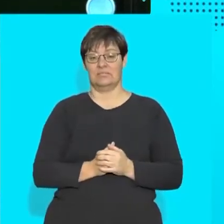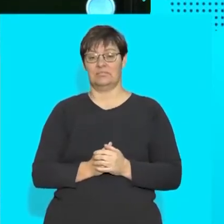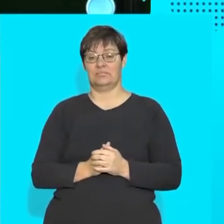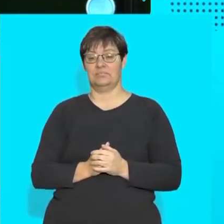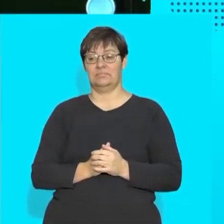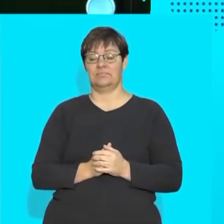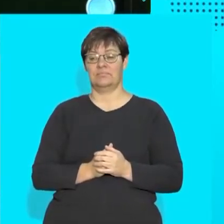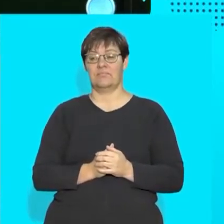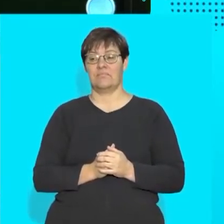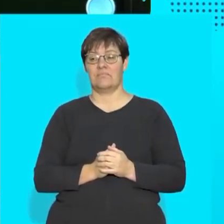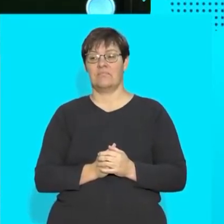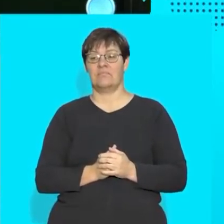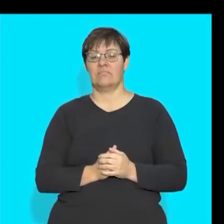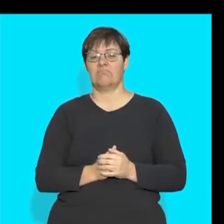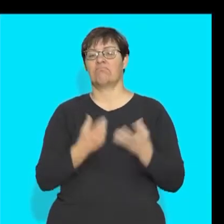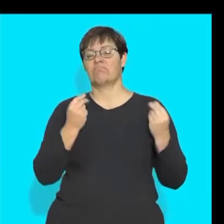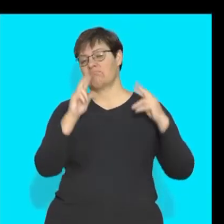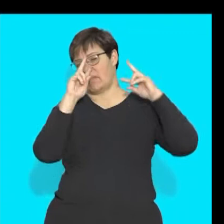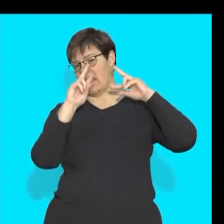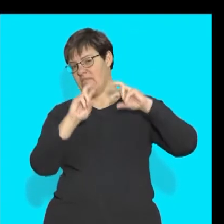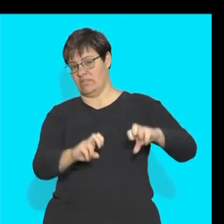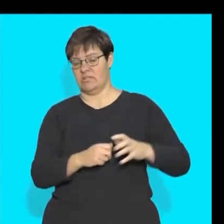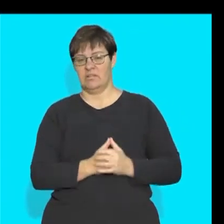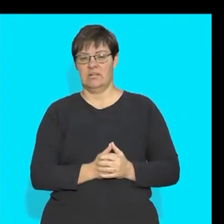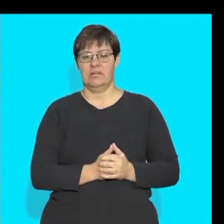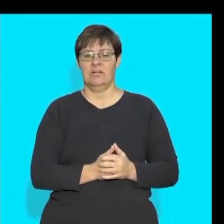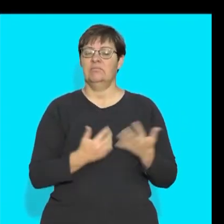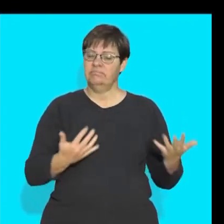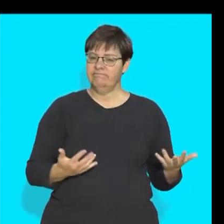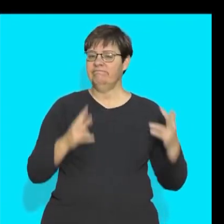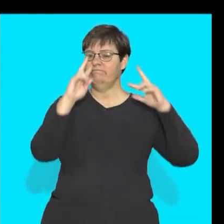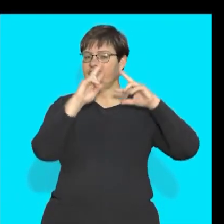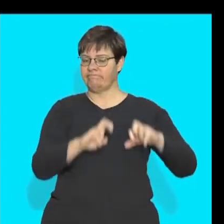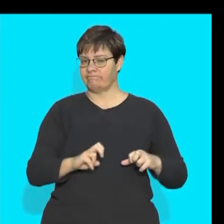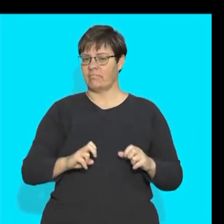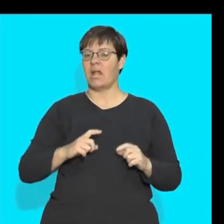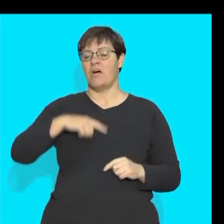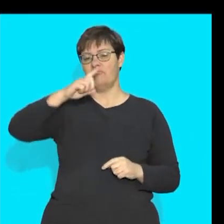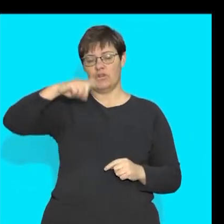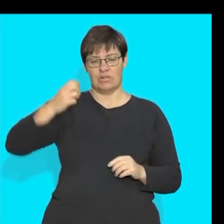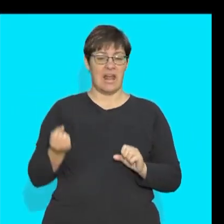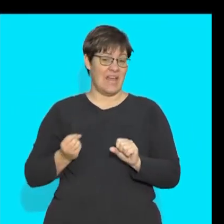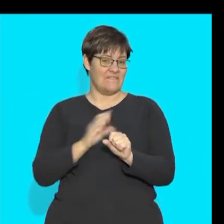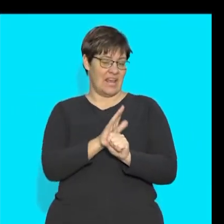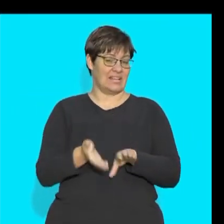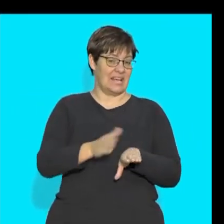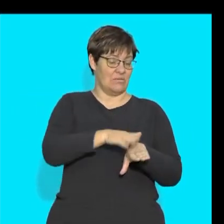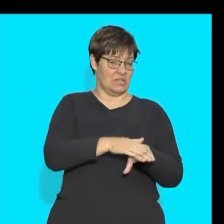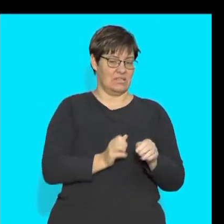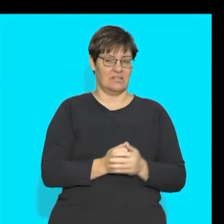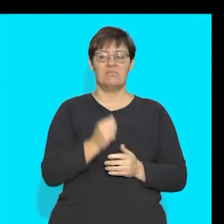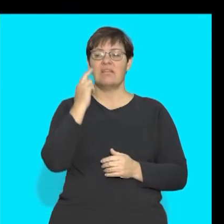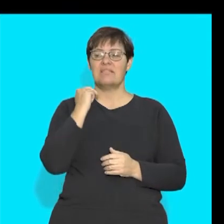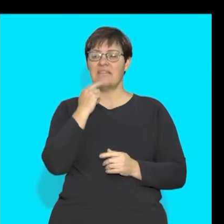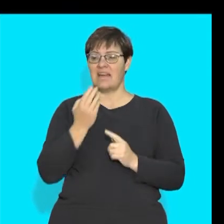okay? So let's do an investigation. So we're going to investigate how frequency affects current. And I